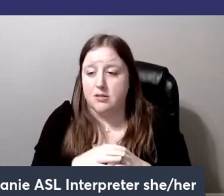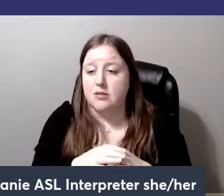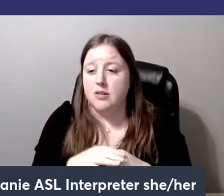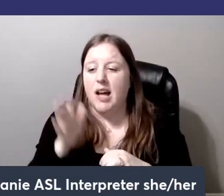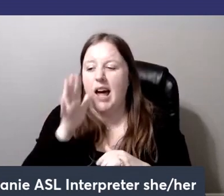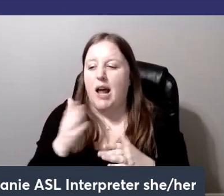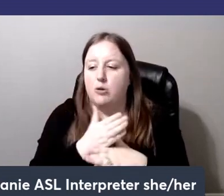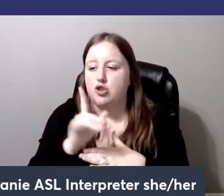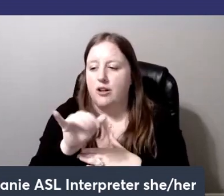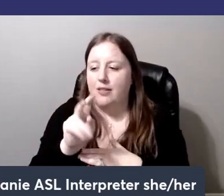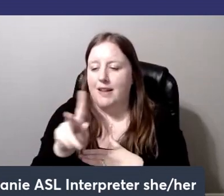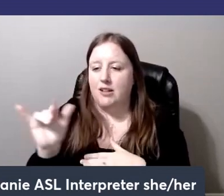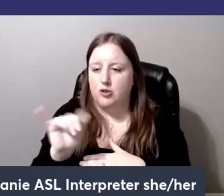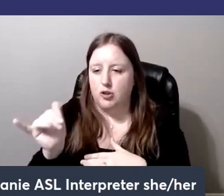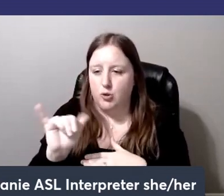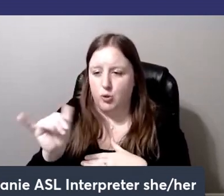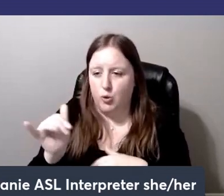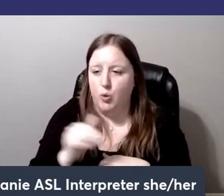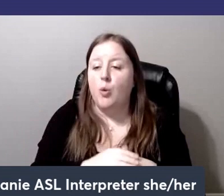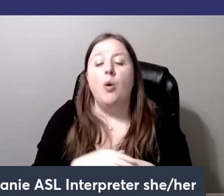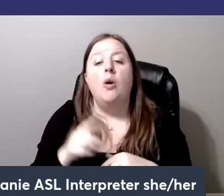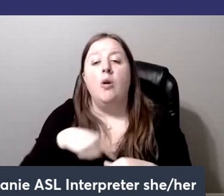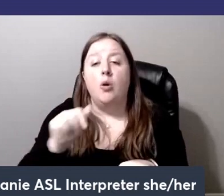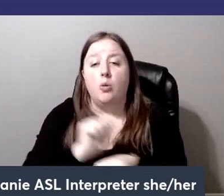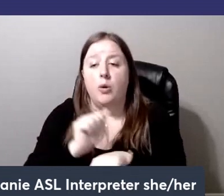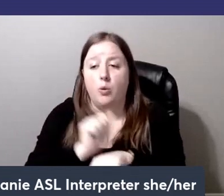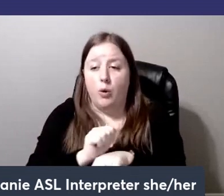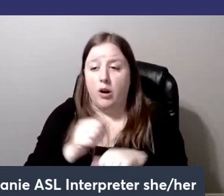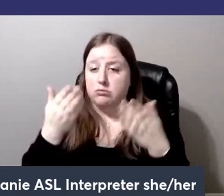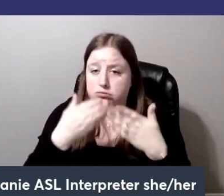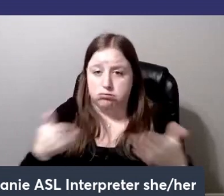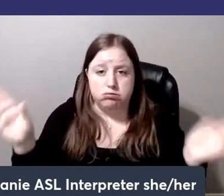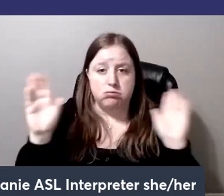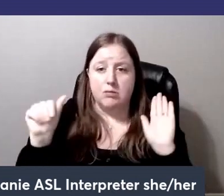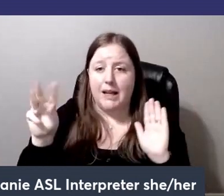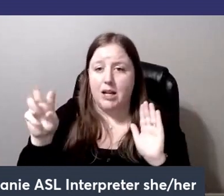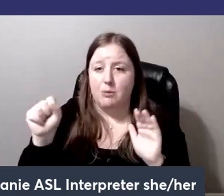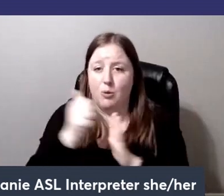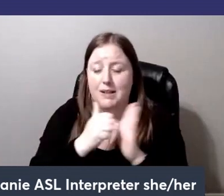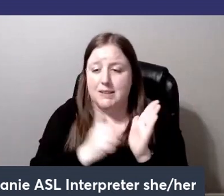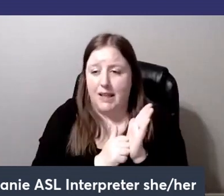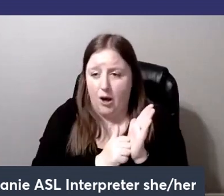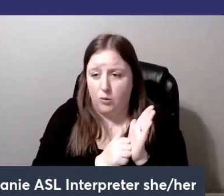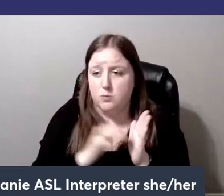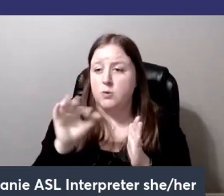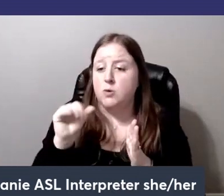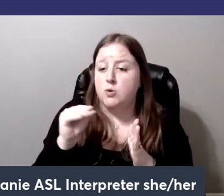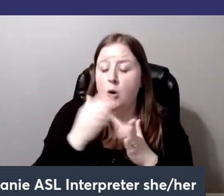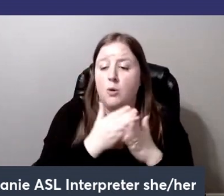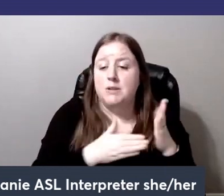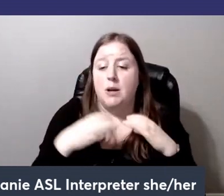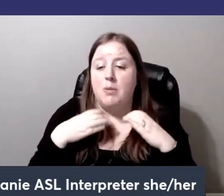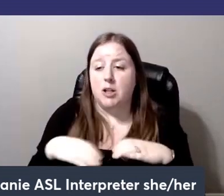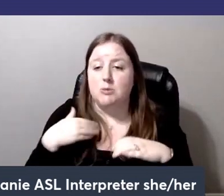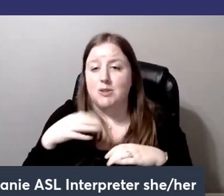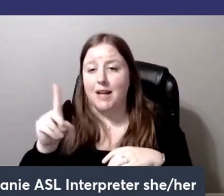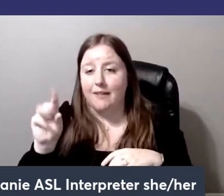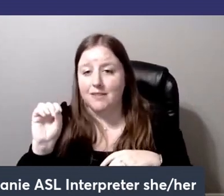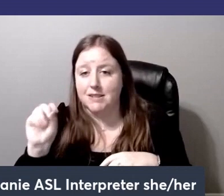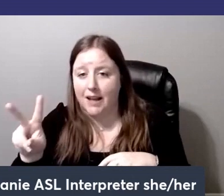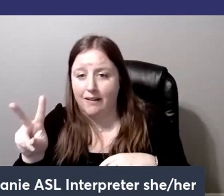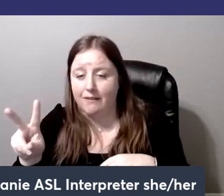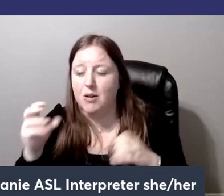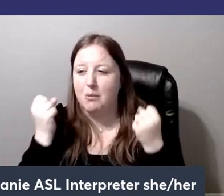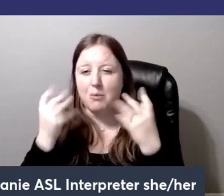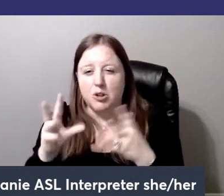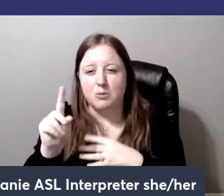it's available at CodeCatalyst at AWS. We work across AWS accounts. So we see this often. Yeah. Customers have a dev environment. They have multiple dev